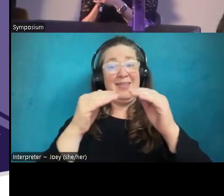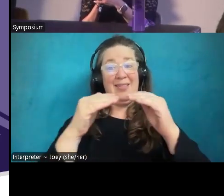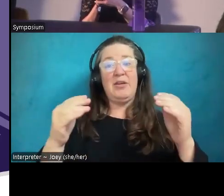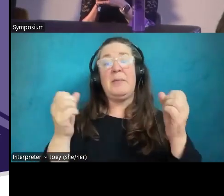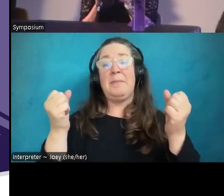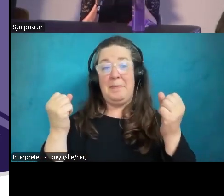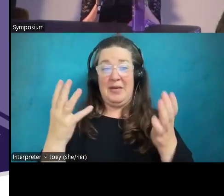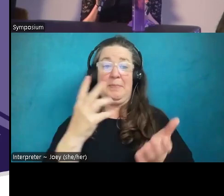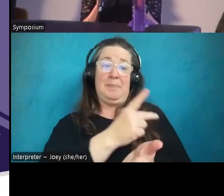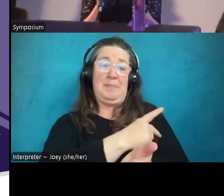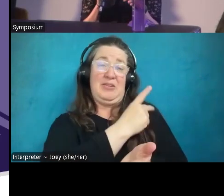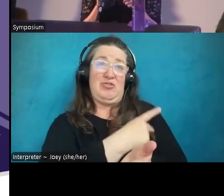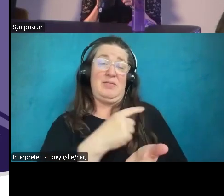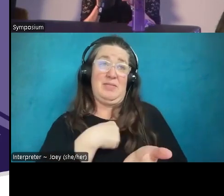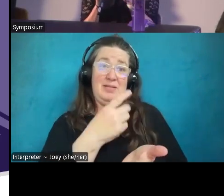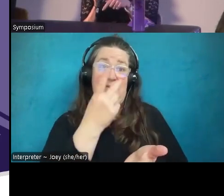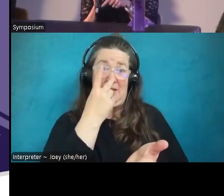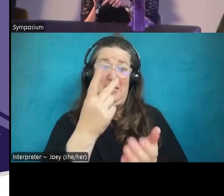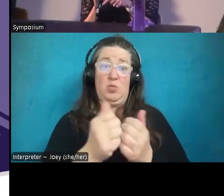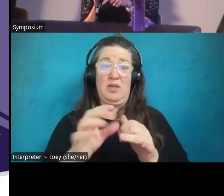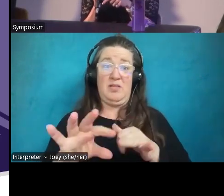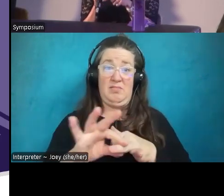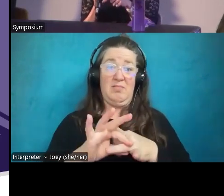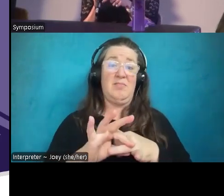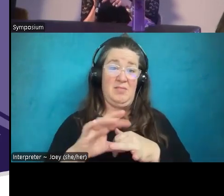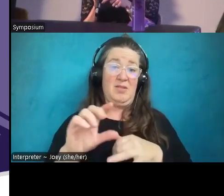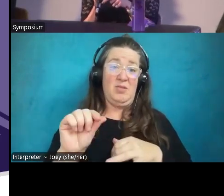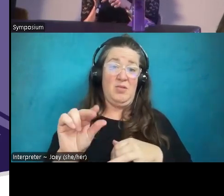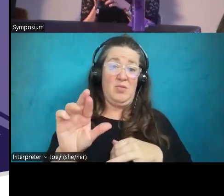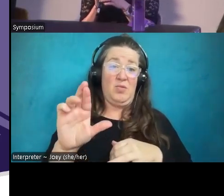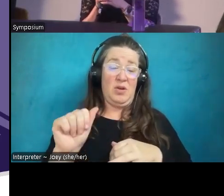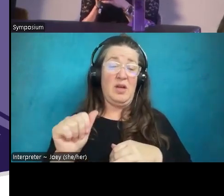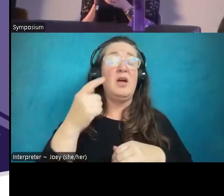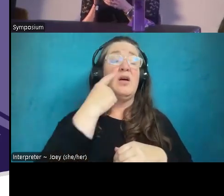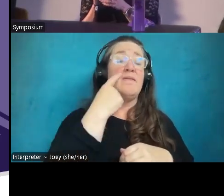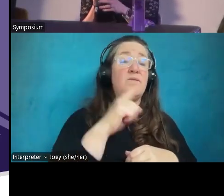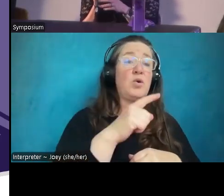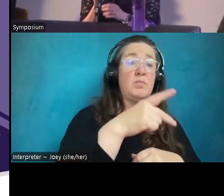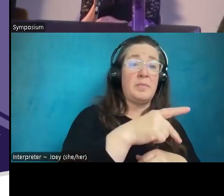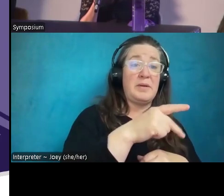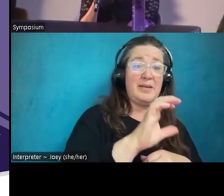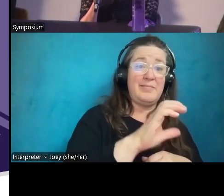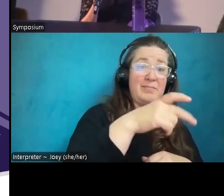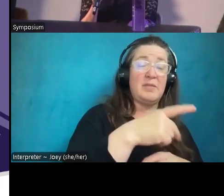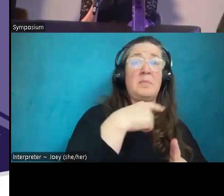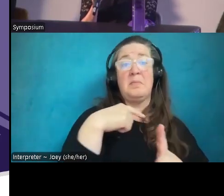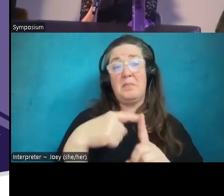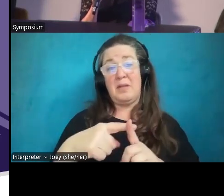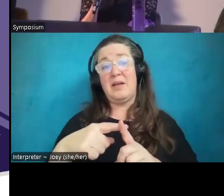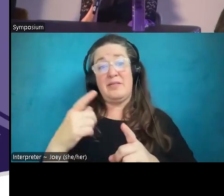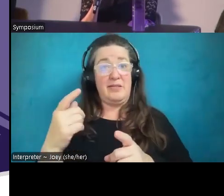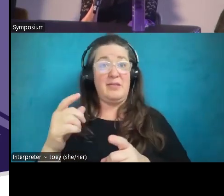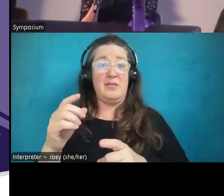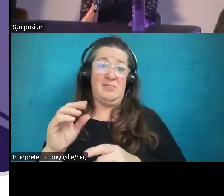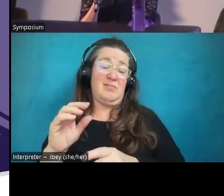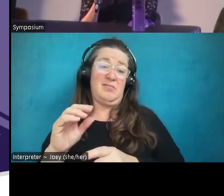Oura rings, both in my primary care practice and also in my long COVID practice, really love them. The disadvantage of